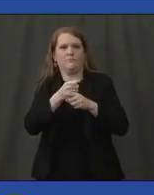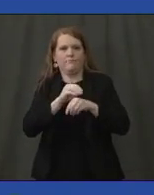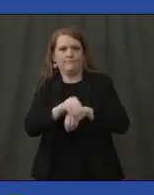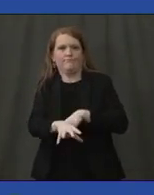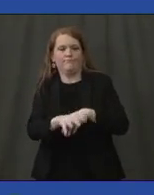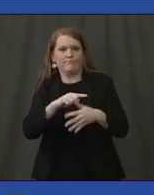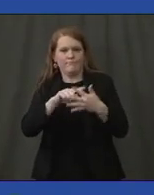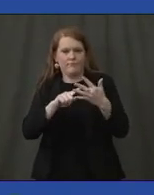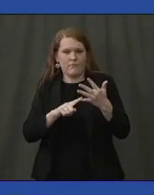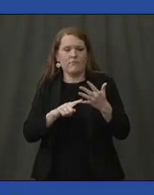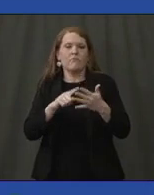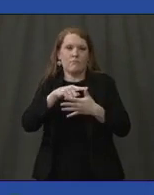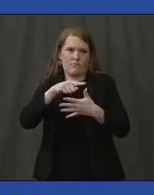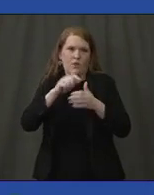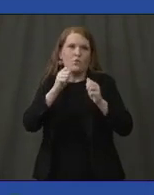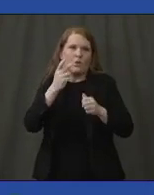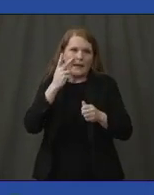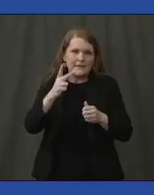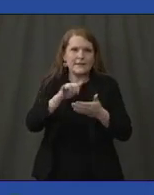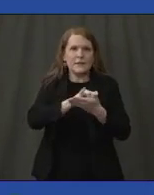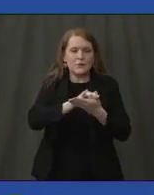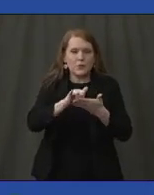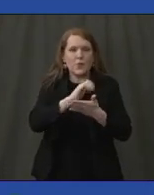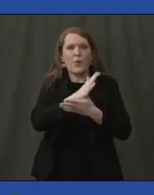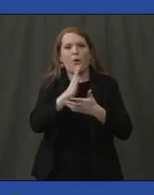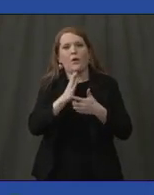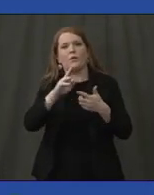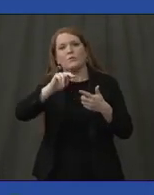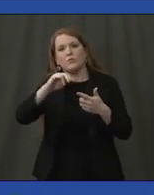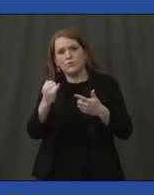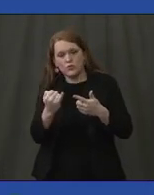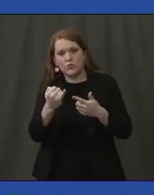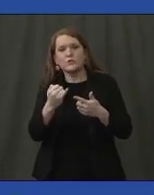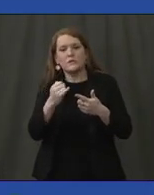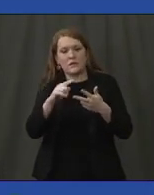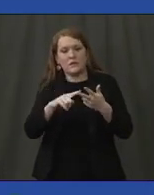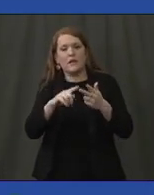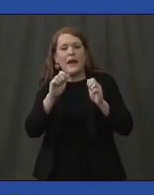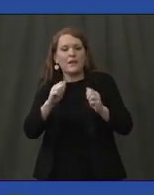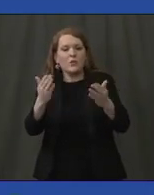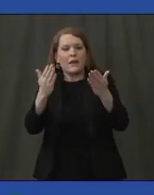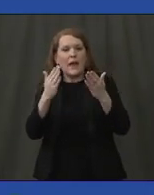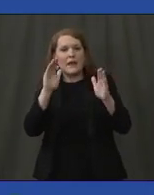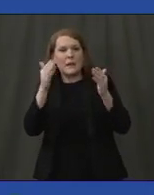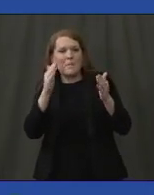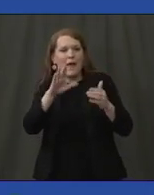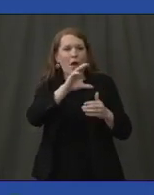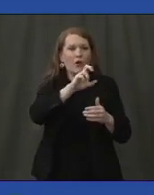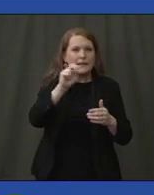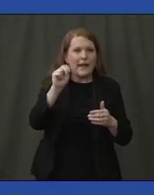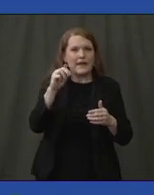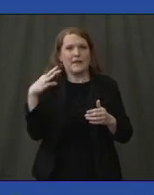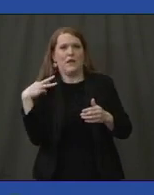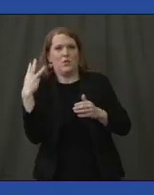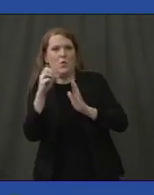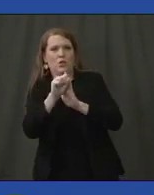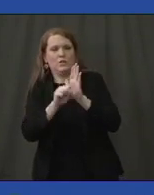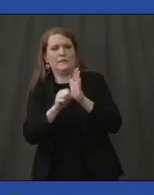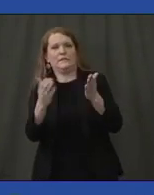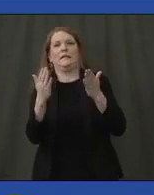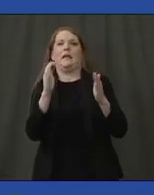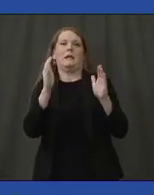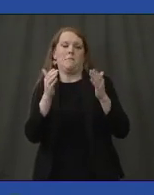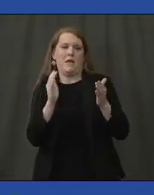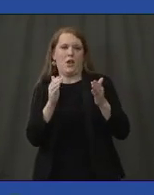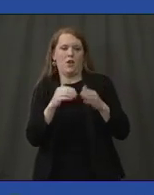again, you can see New York and New Jersey. You can see Connecticut versus Washington State. That's interesting, where